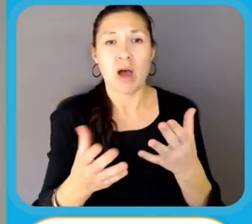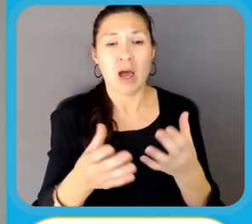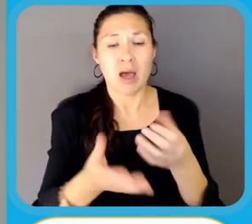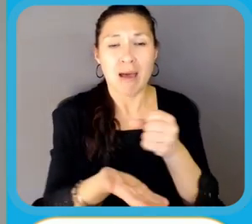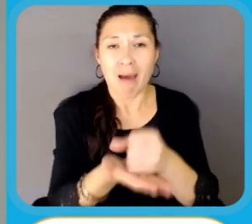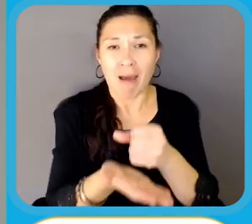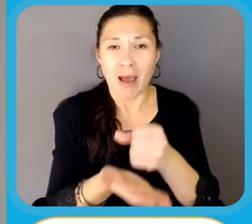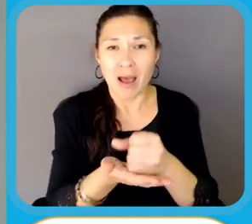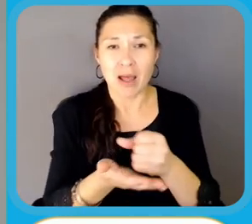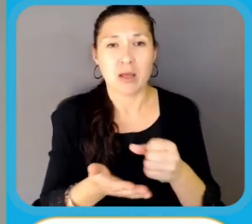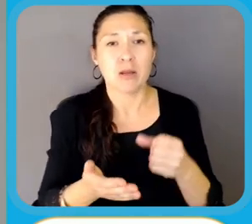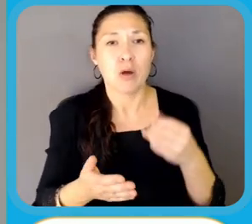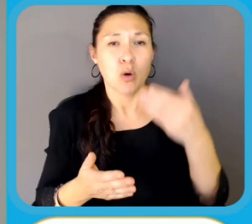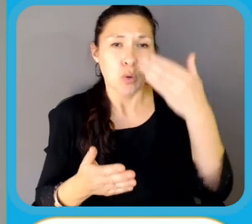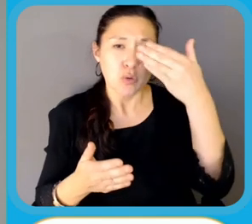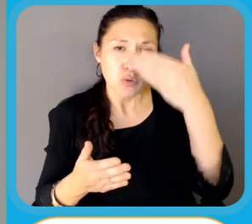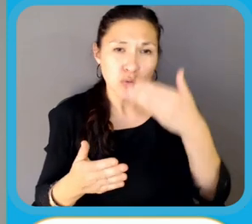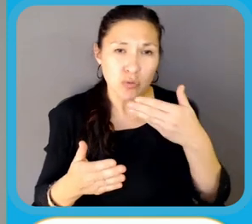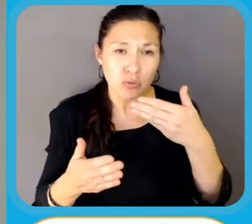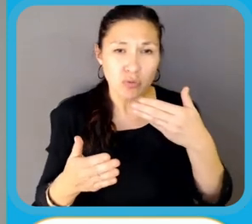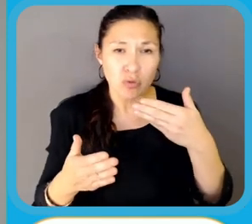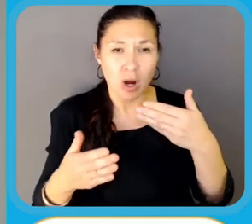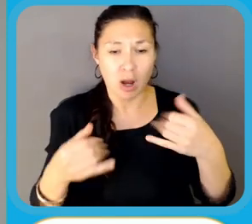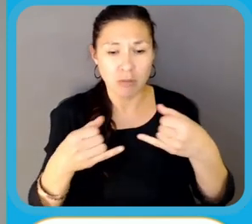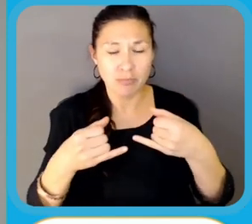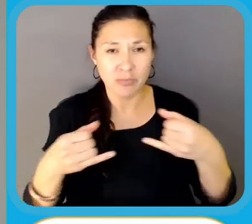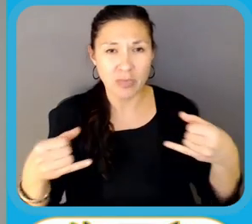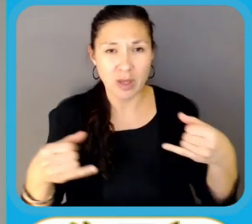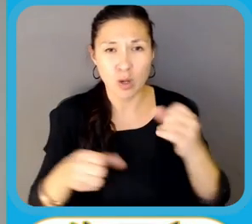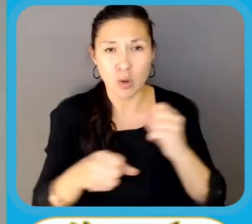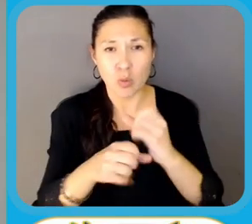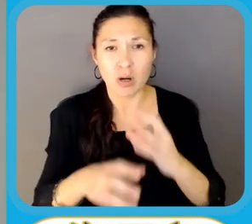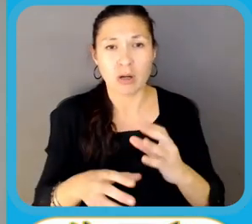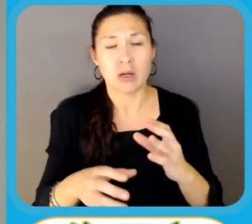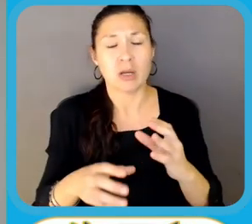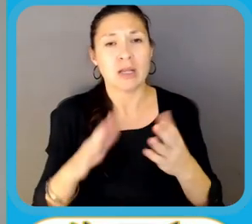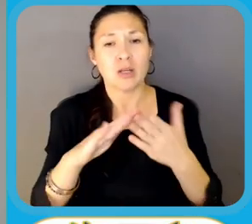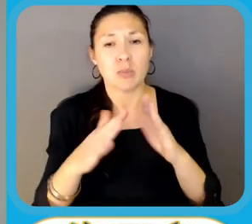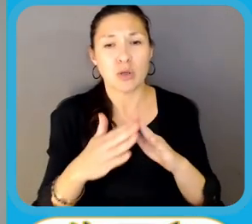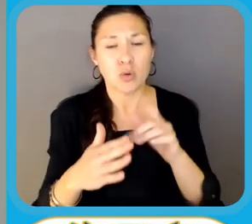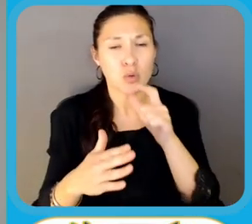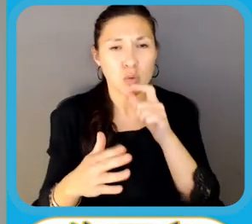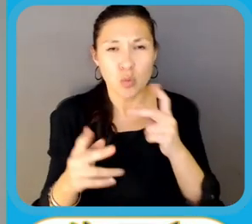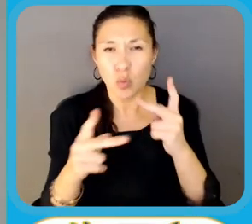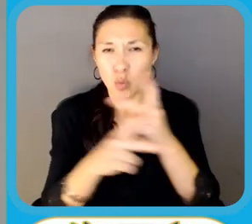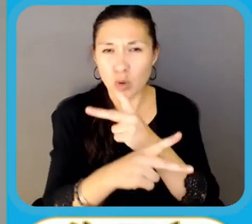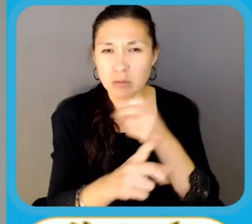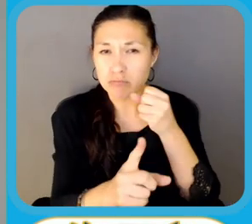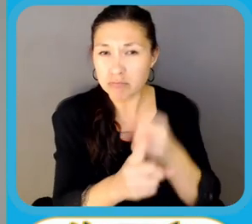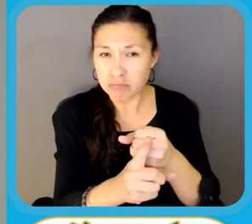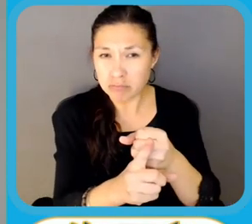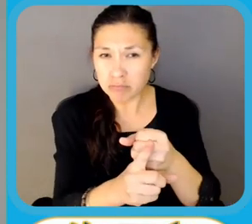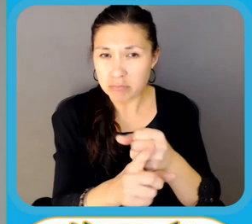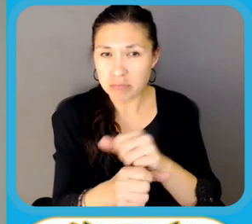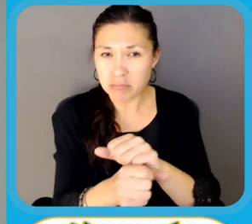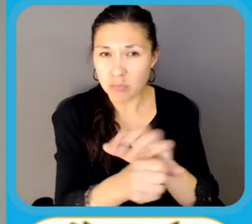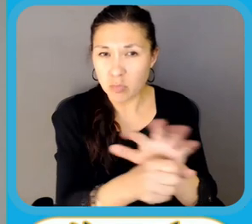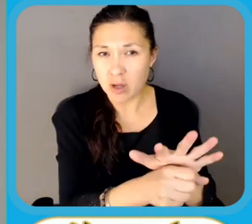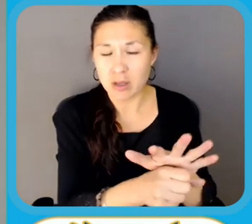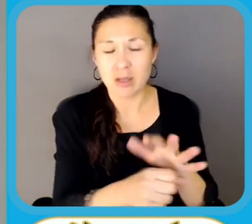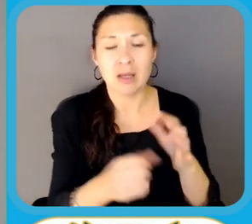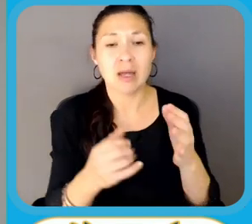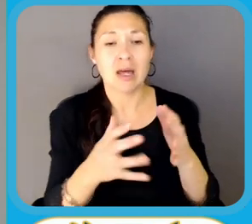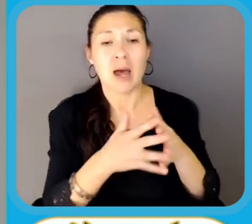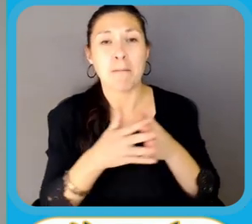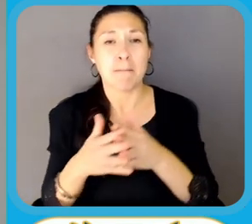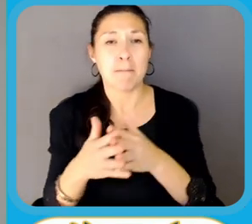workers and to the communities hardest hit by the COVID-19 pandemic. And I'm proud to say that the American Rescue Plan, one